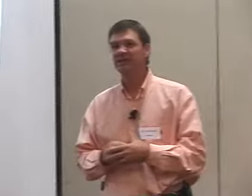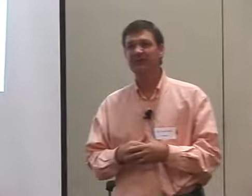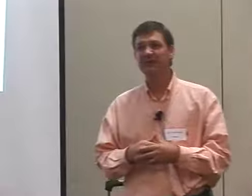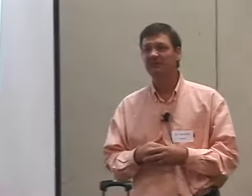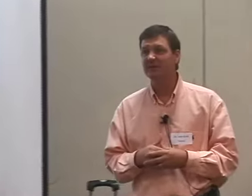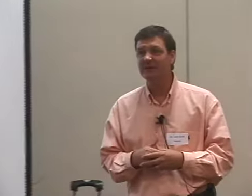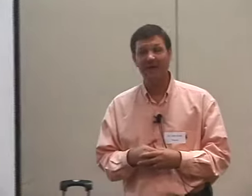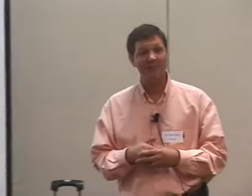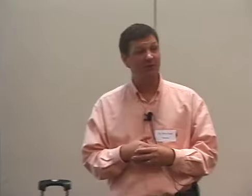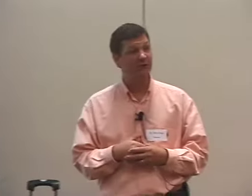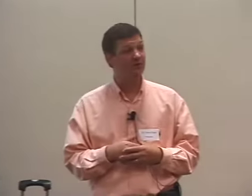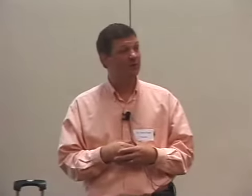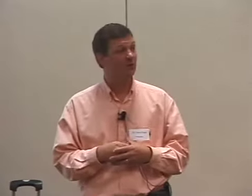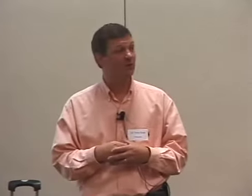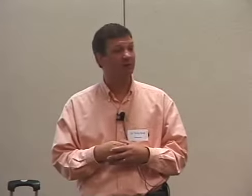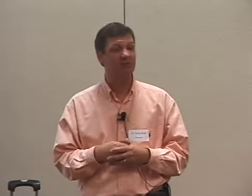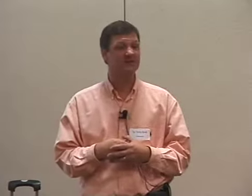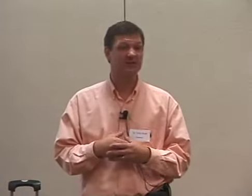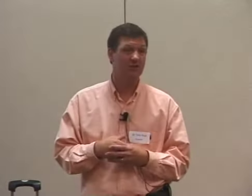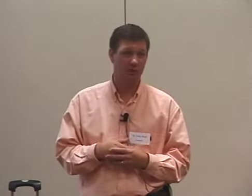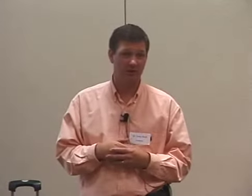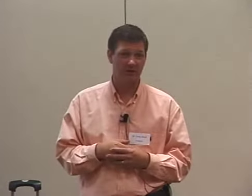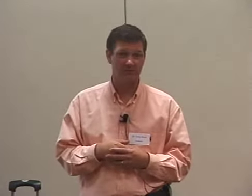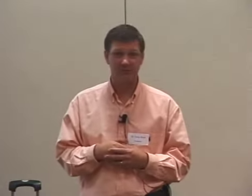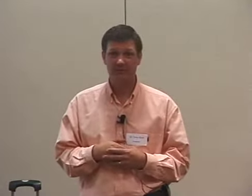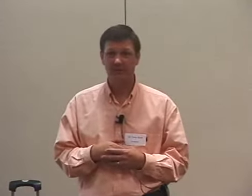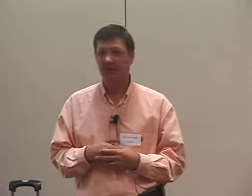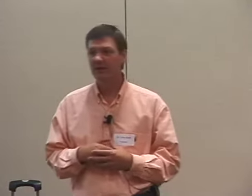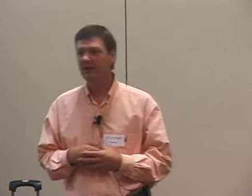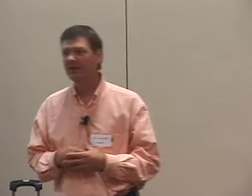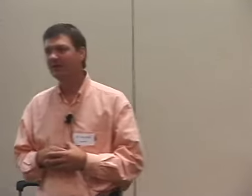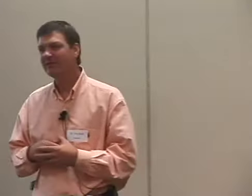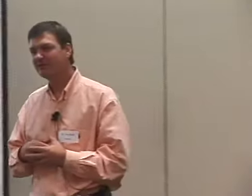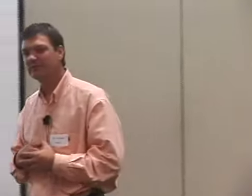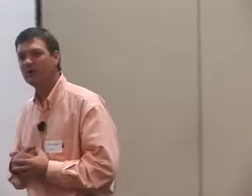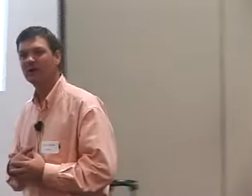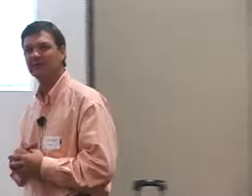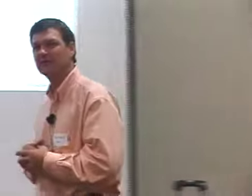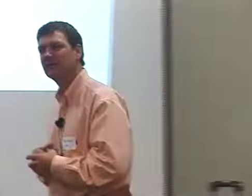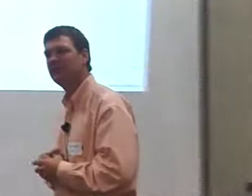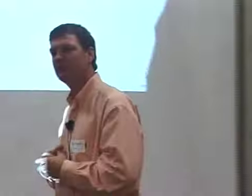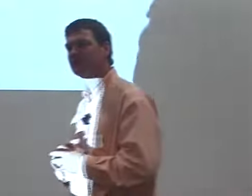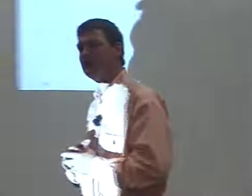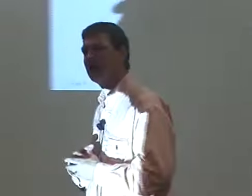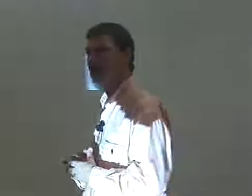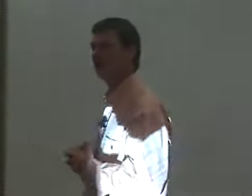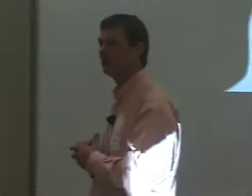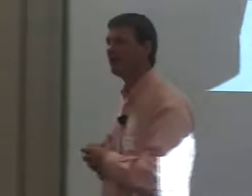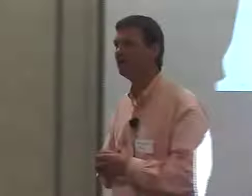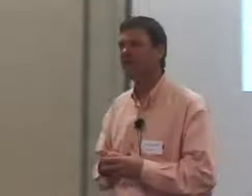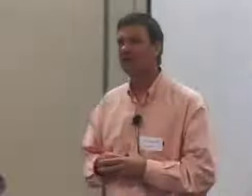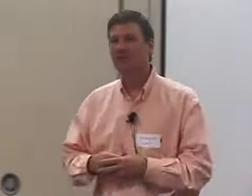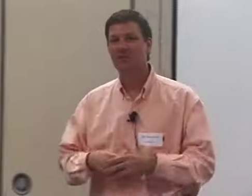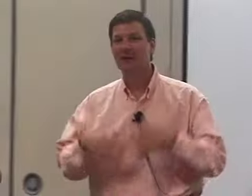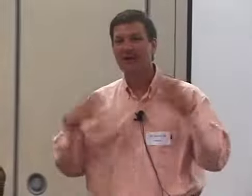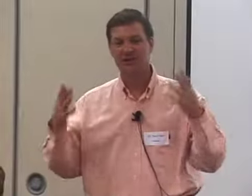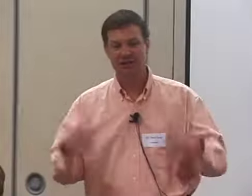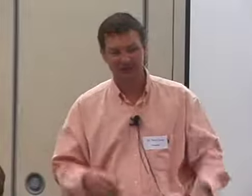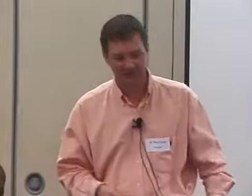She seems to be capable of doing the work, but doesn't do the work. This is what the people are telling us. So again,